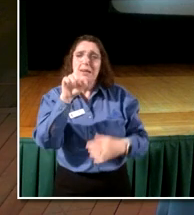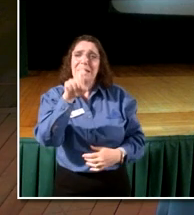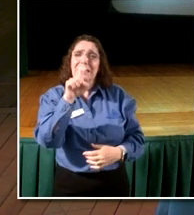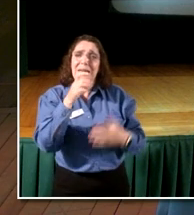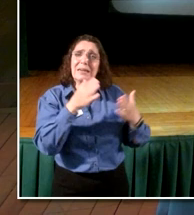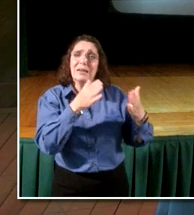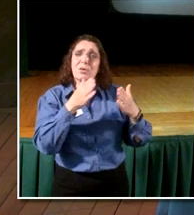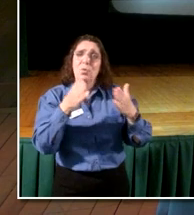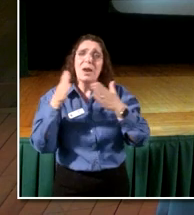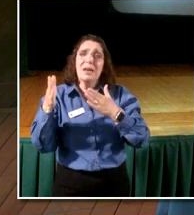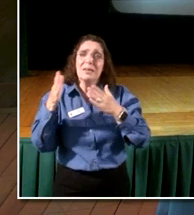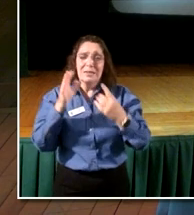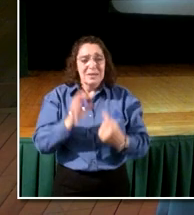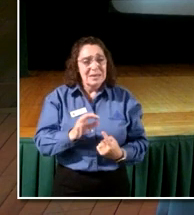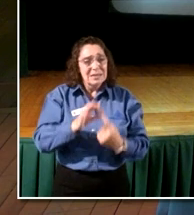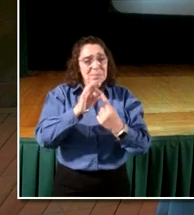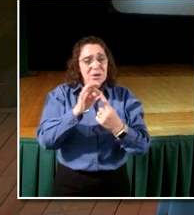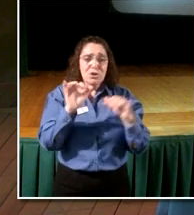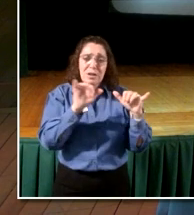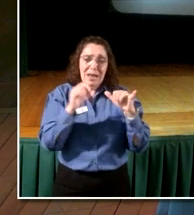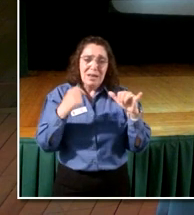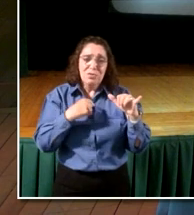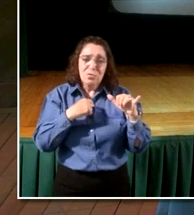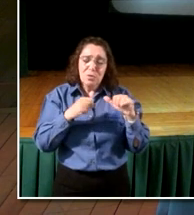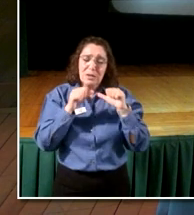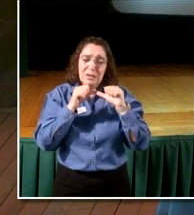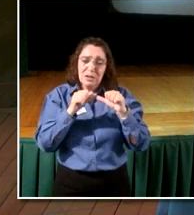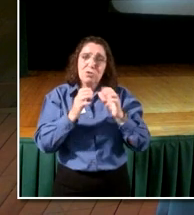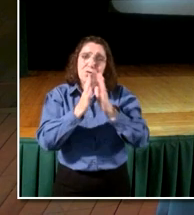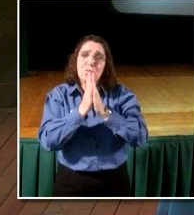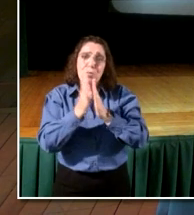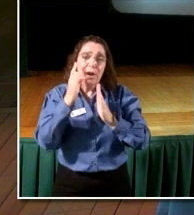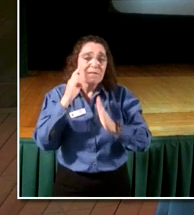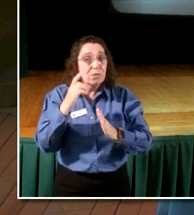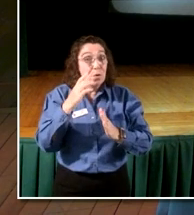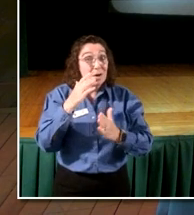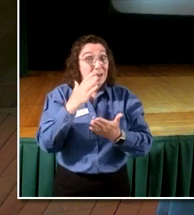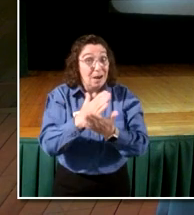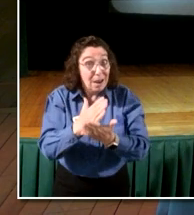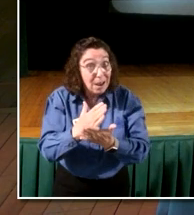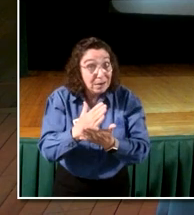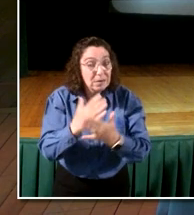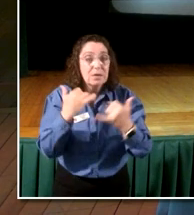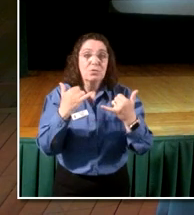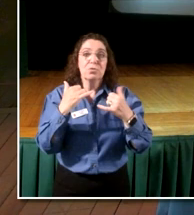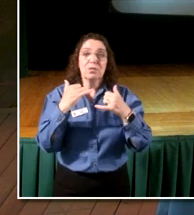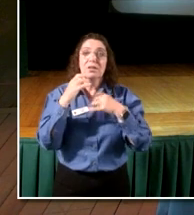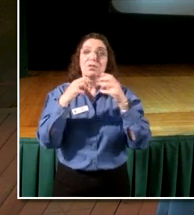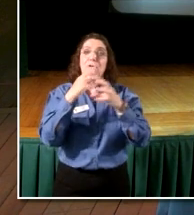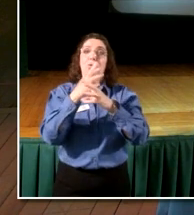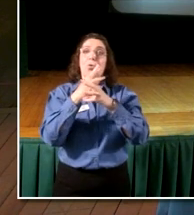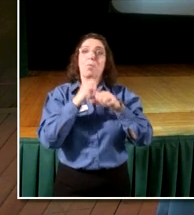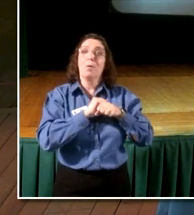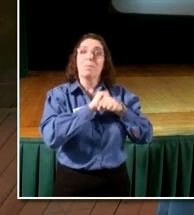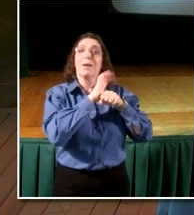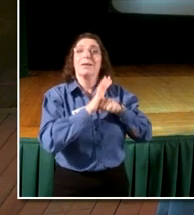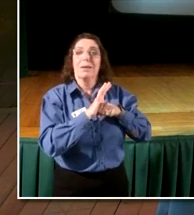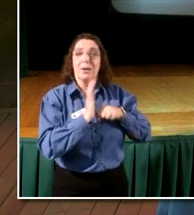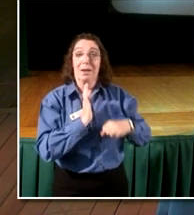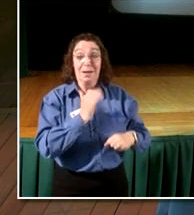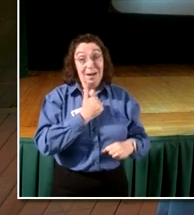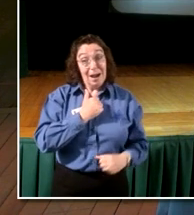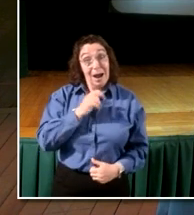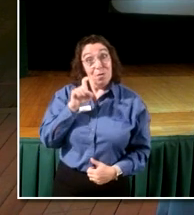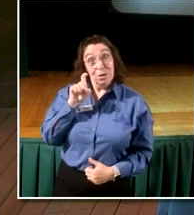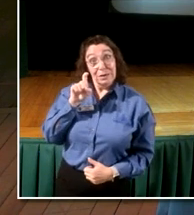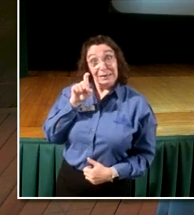ways, especially as we continue to pray for an end to this global pandemic. Our need for unity